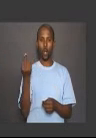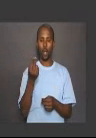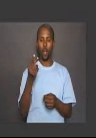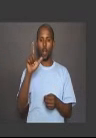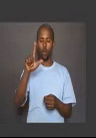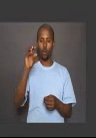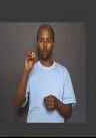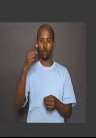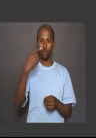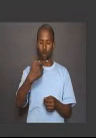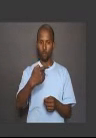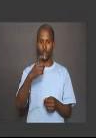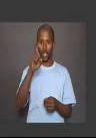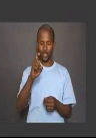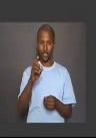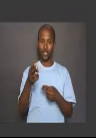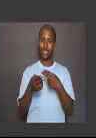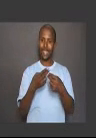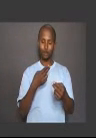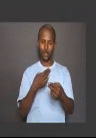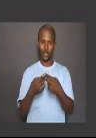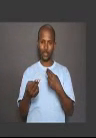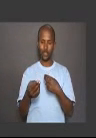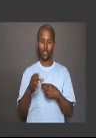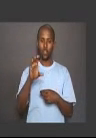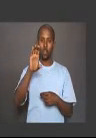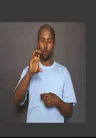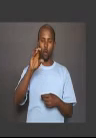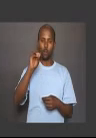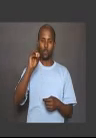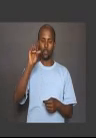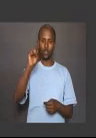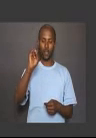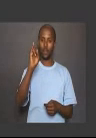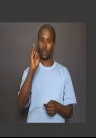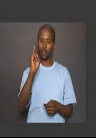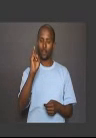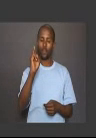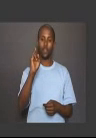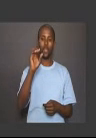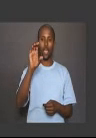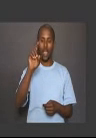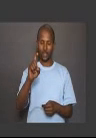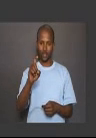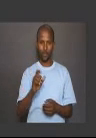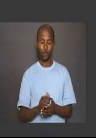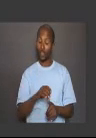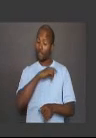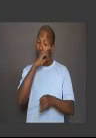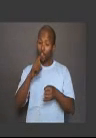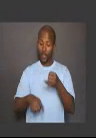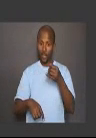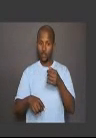logarithm of x times cosine x. Finally, we